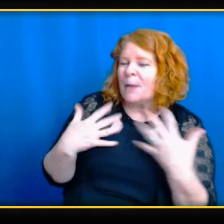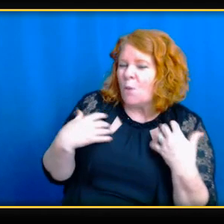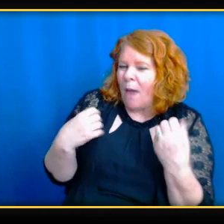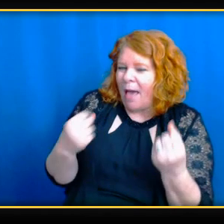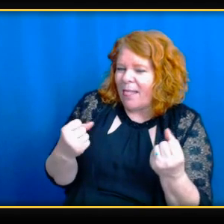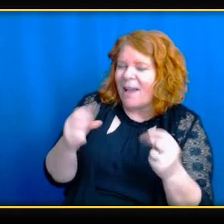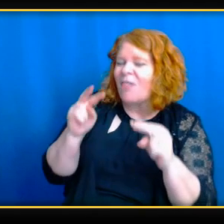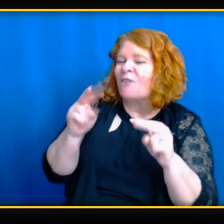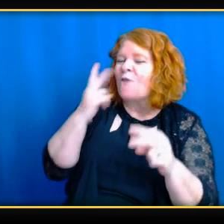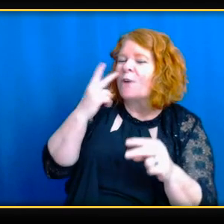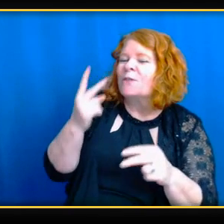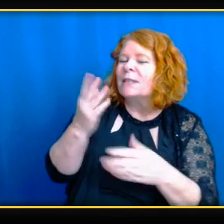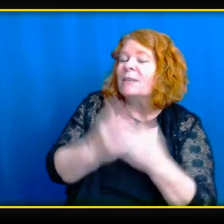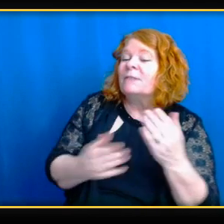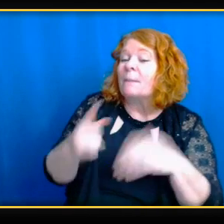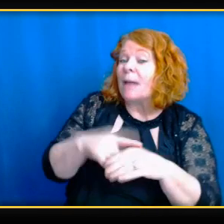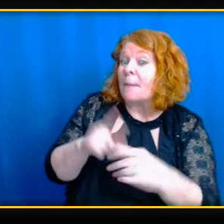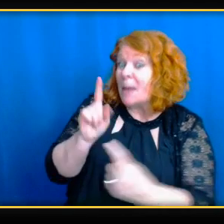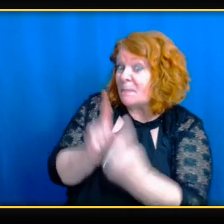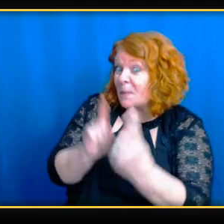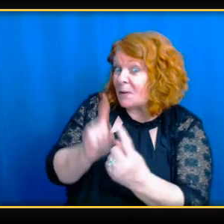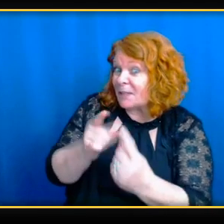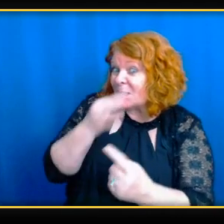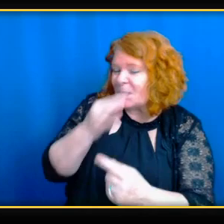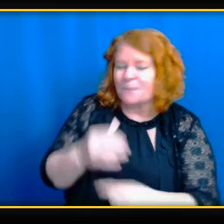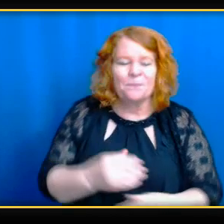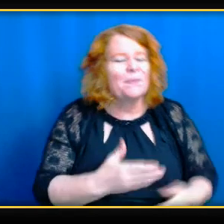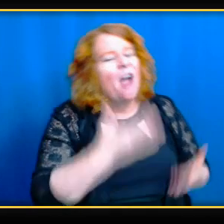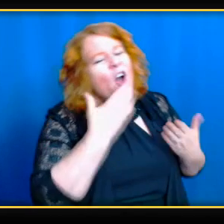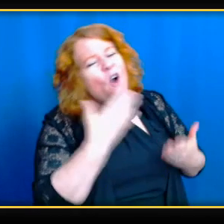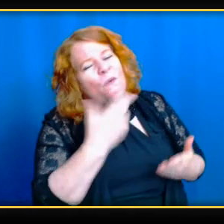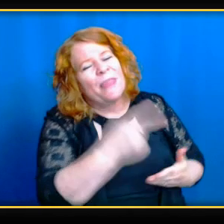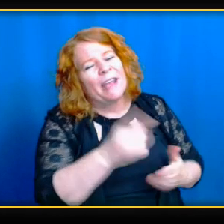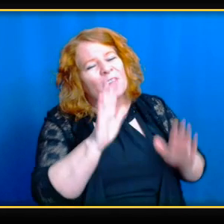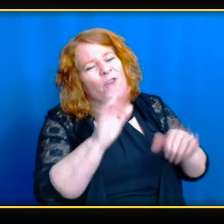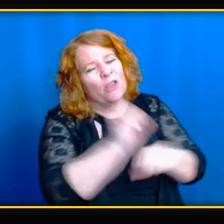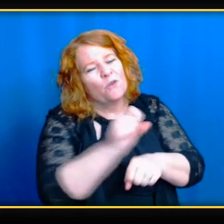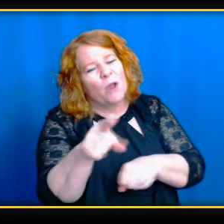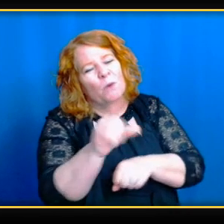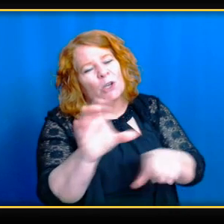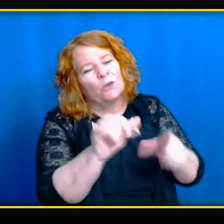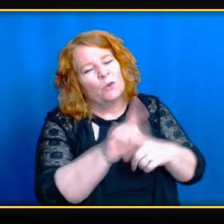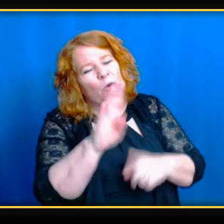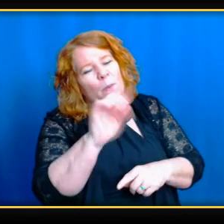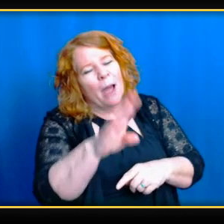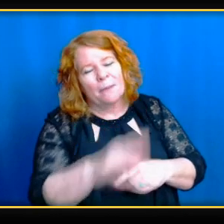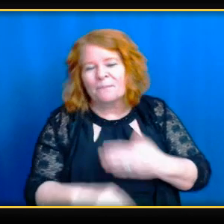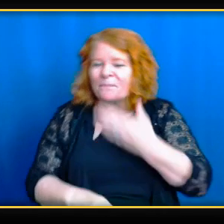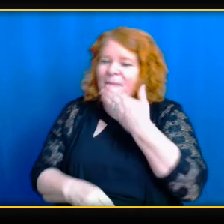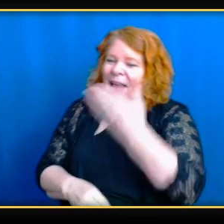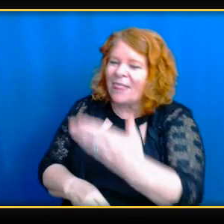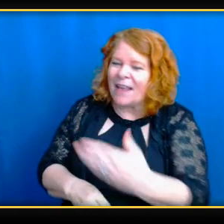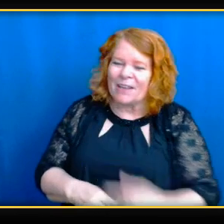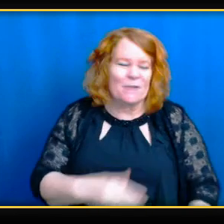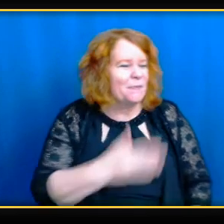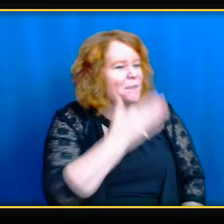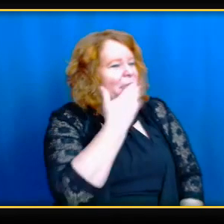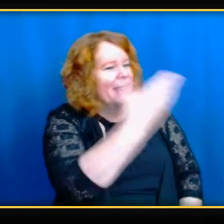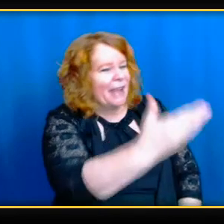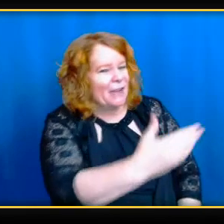soon. And thank you for all the great work you do, Bob. Thank you, Judy. Thank you.